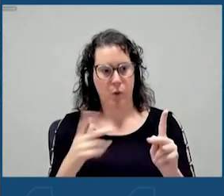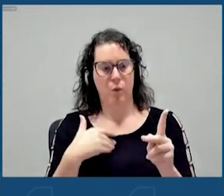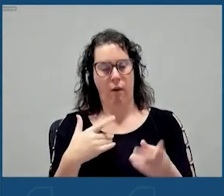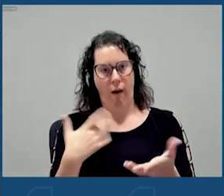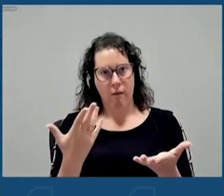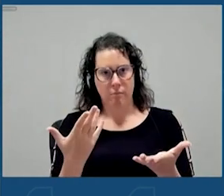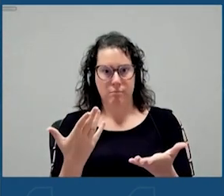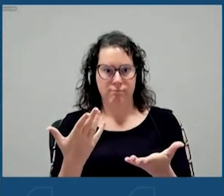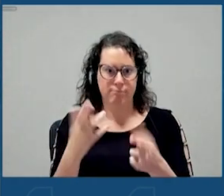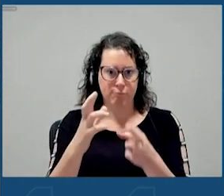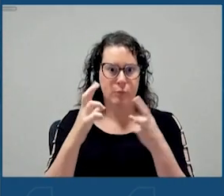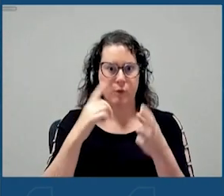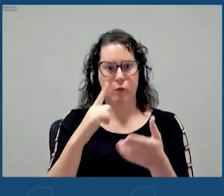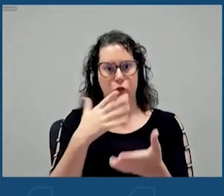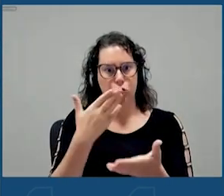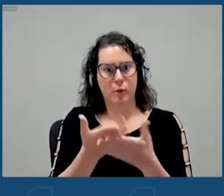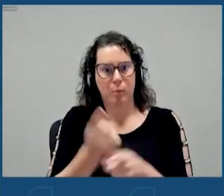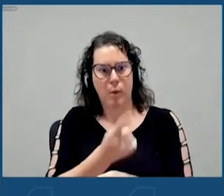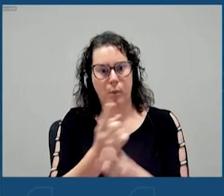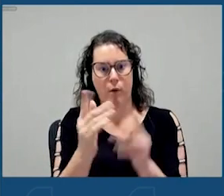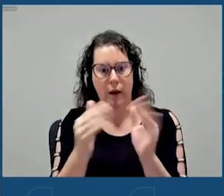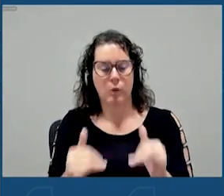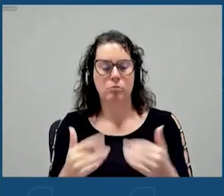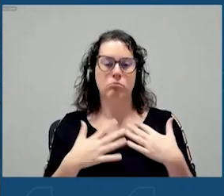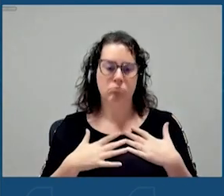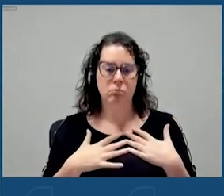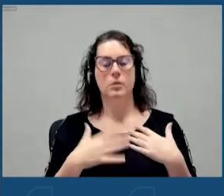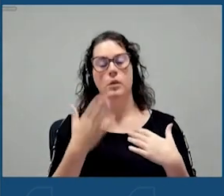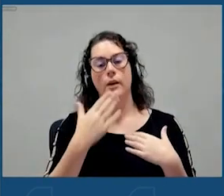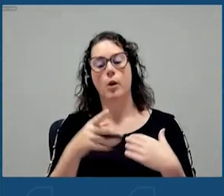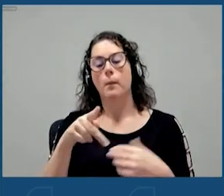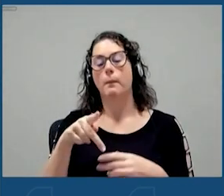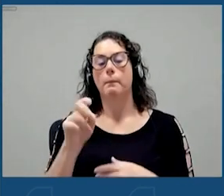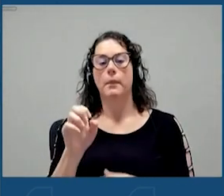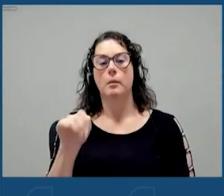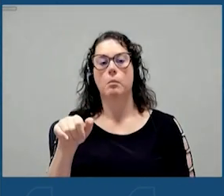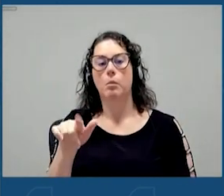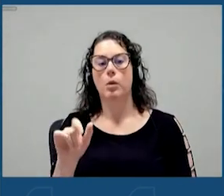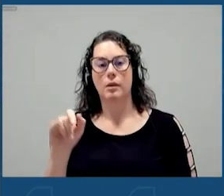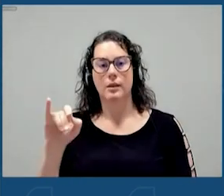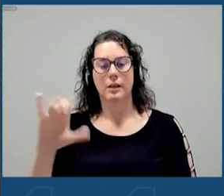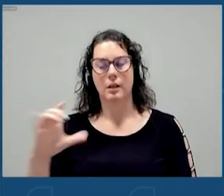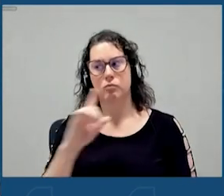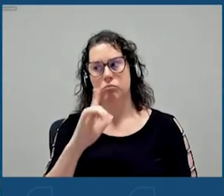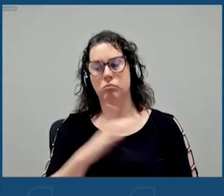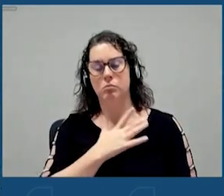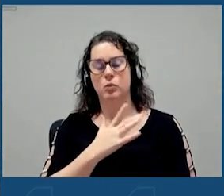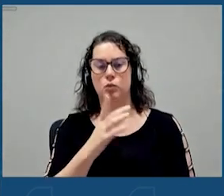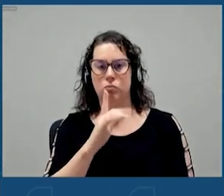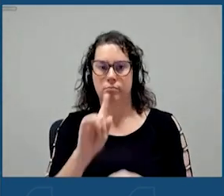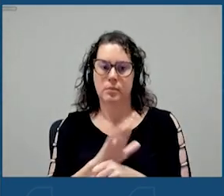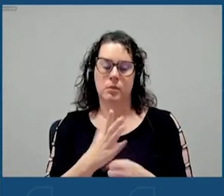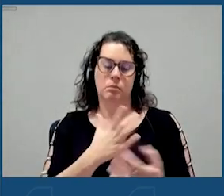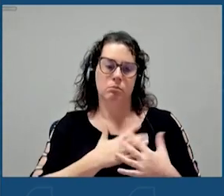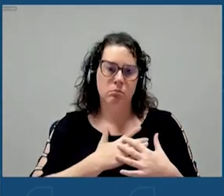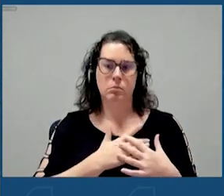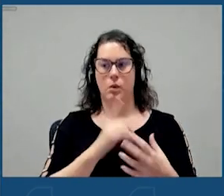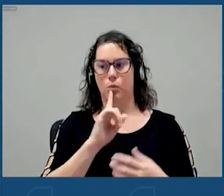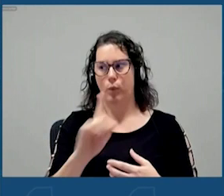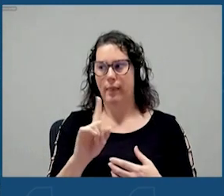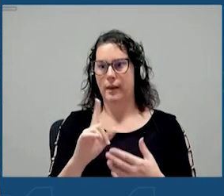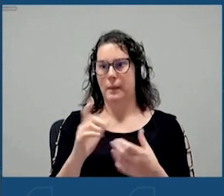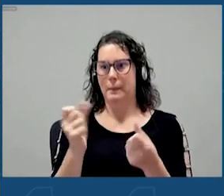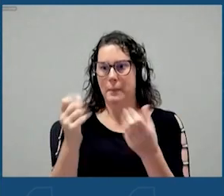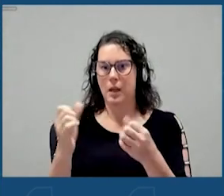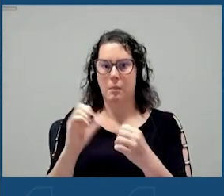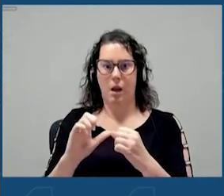thank you and everyone at People, Inc. I want to give you, from the bottom of my heart, I've been to so many groundbreakings and ribbon cuttings for People, Inc., and you really